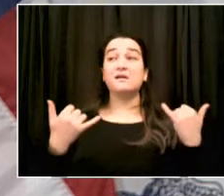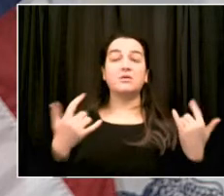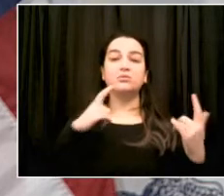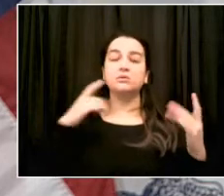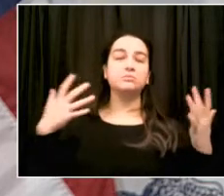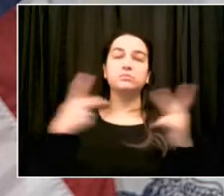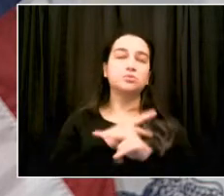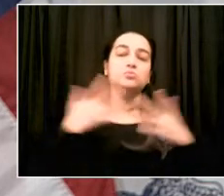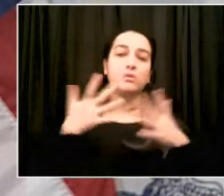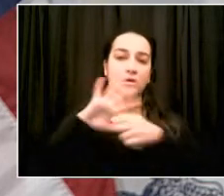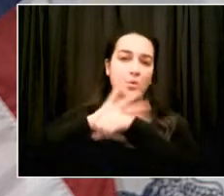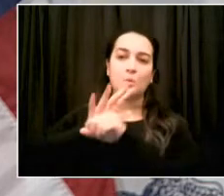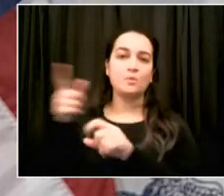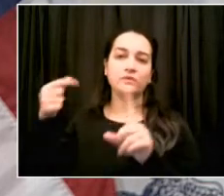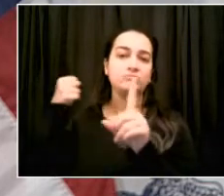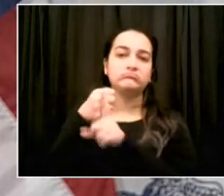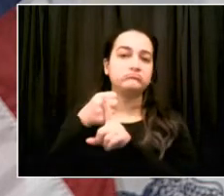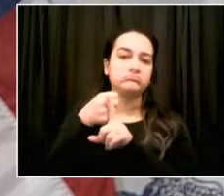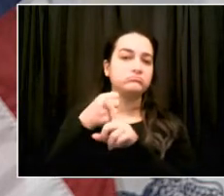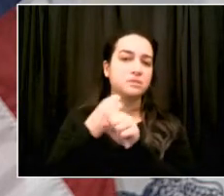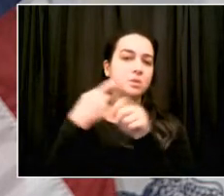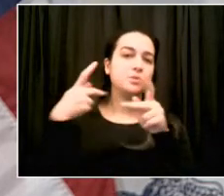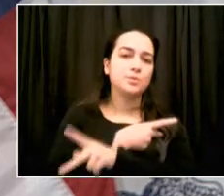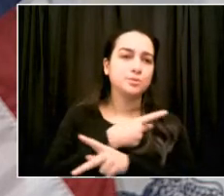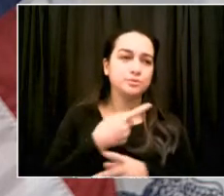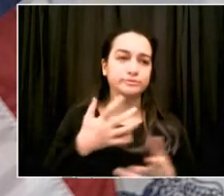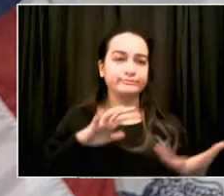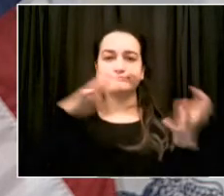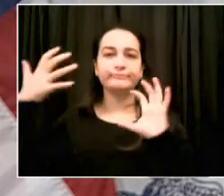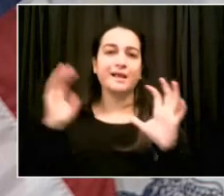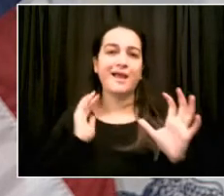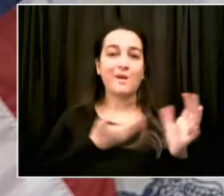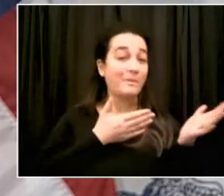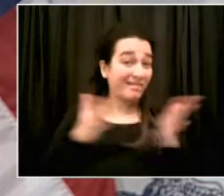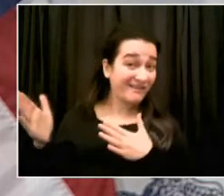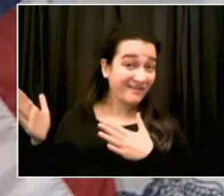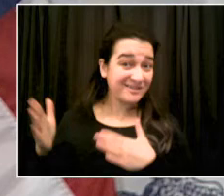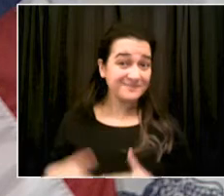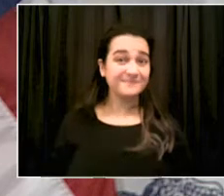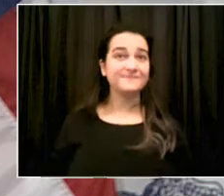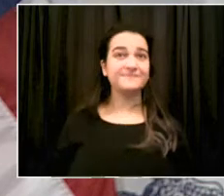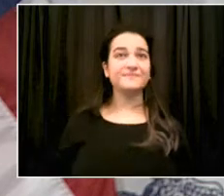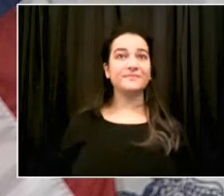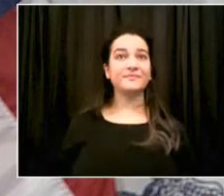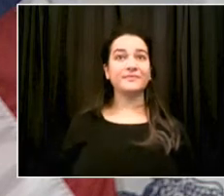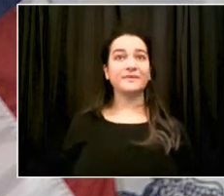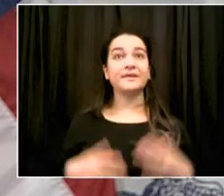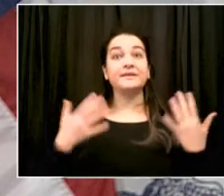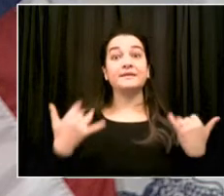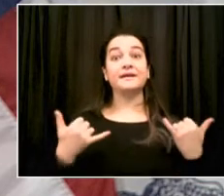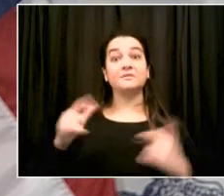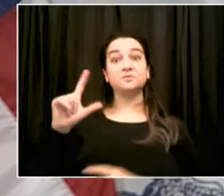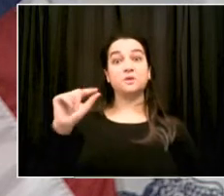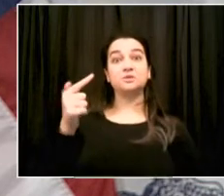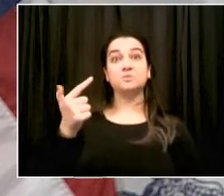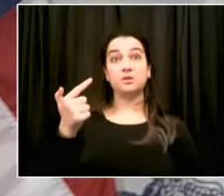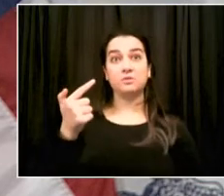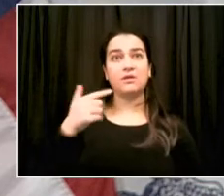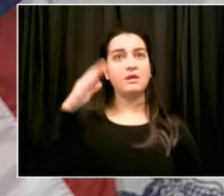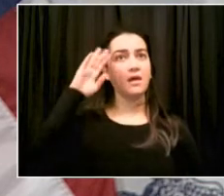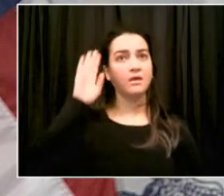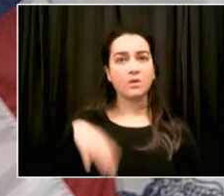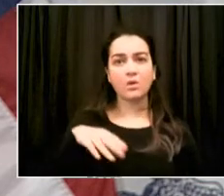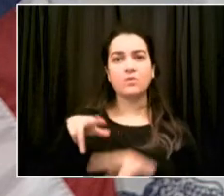strong in 2021. But I am convinced that we can make sure the subways are safe and that more and more people are going to come back to the